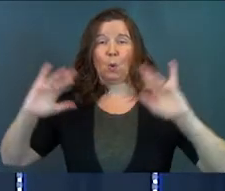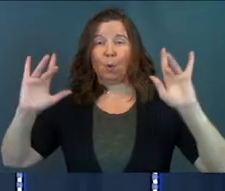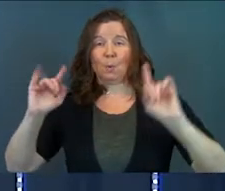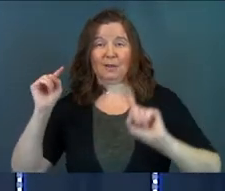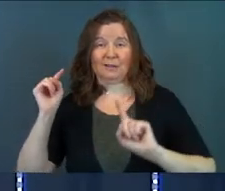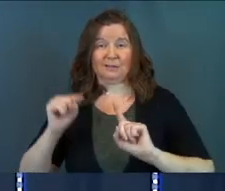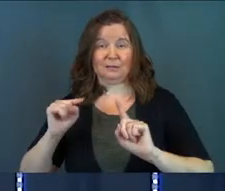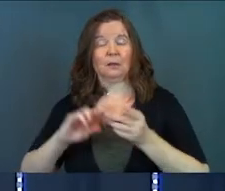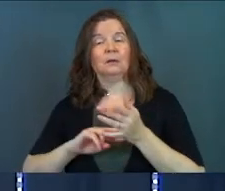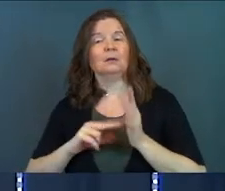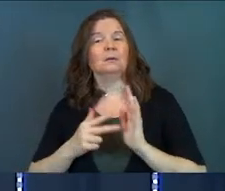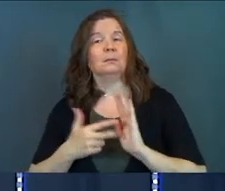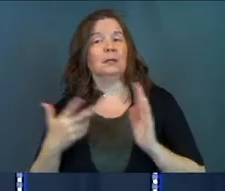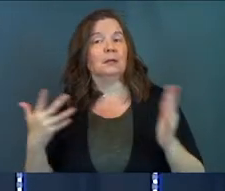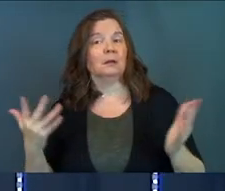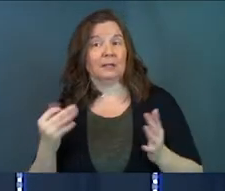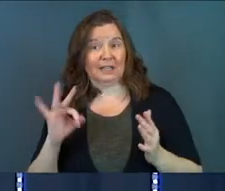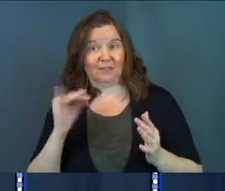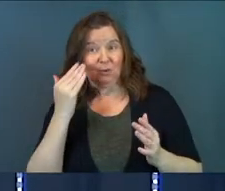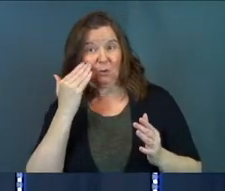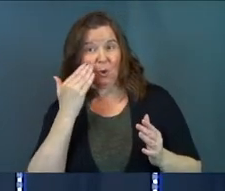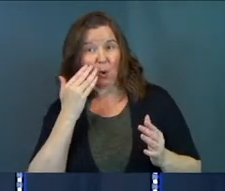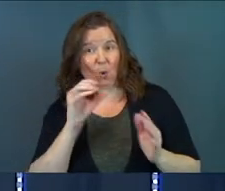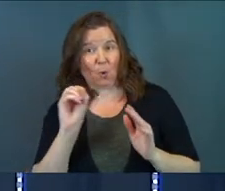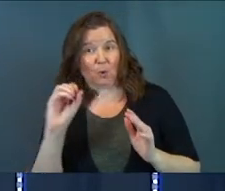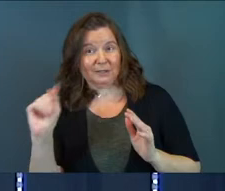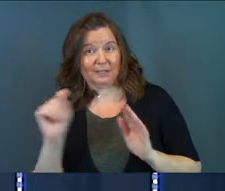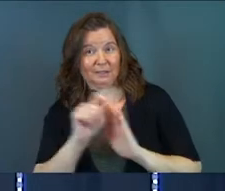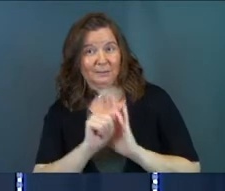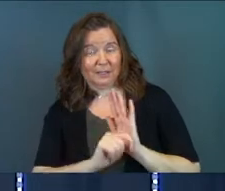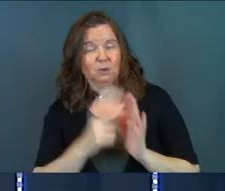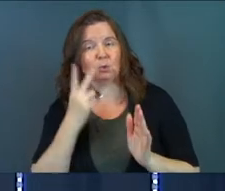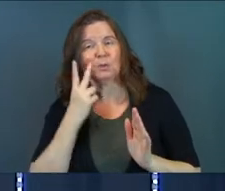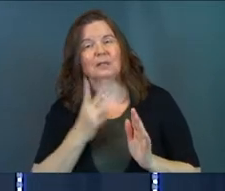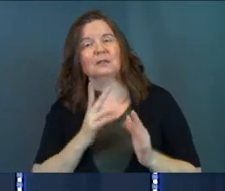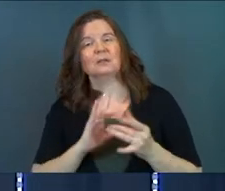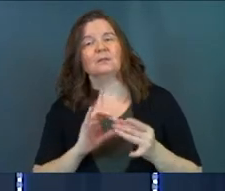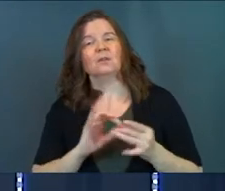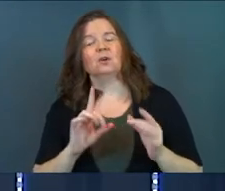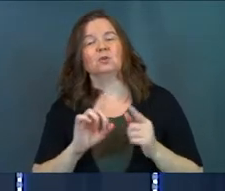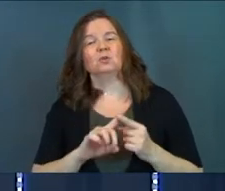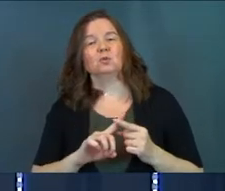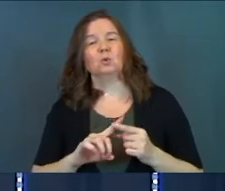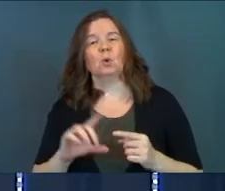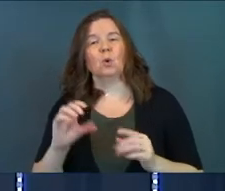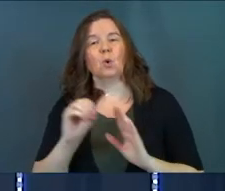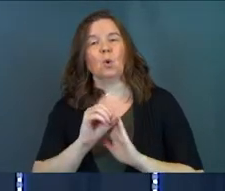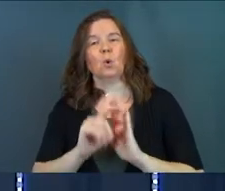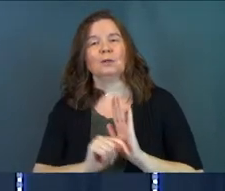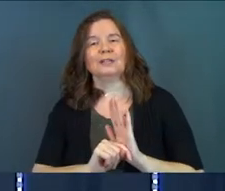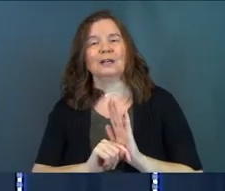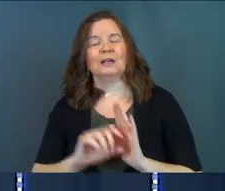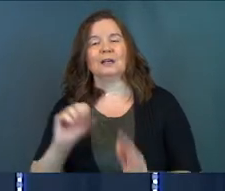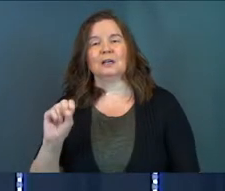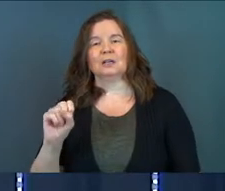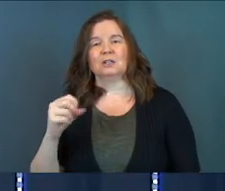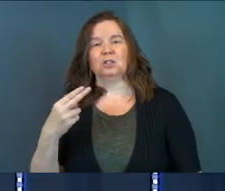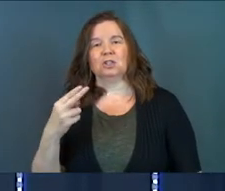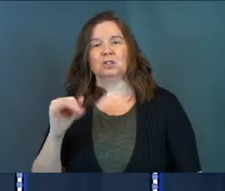there, what he's referring to, if you're an Old Testament scholar this morning, is he's referring to the Old Testament